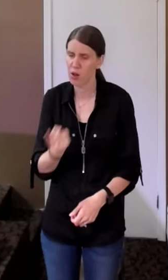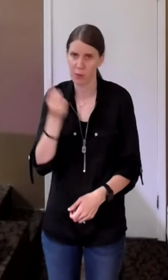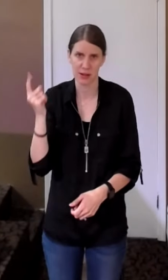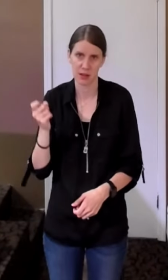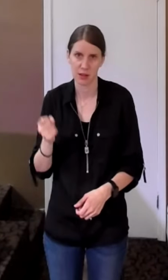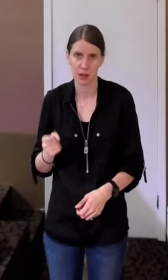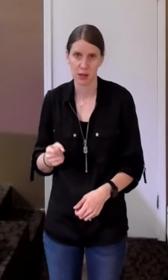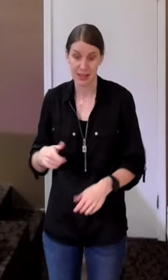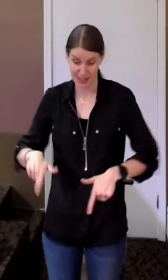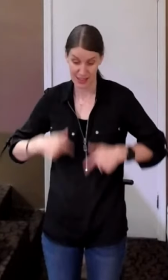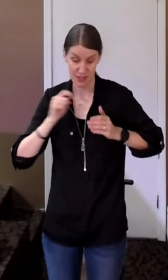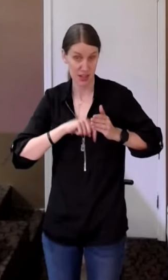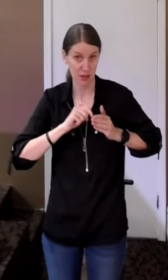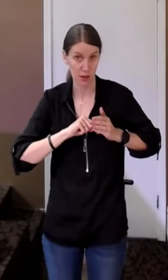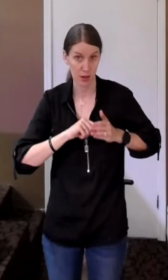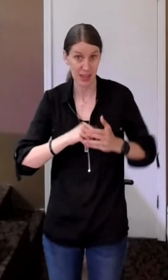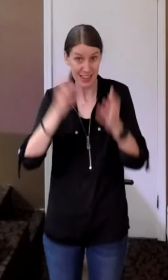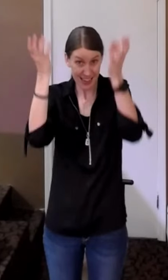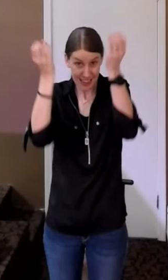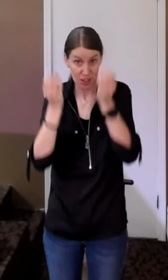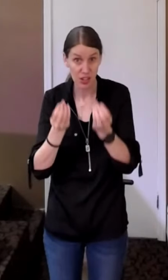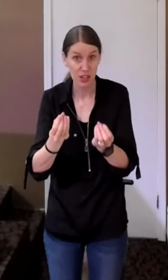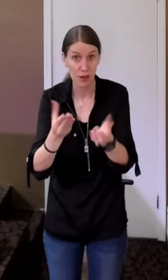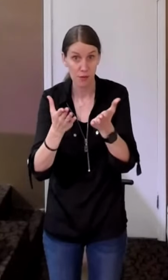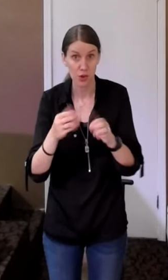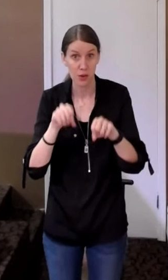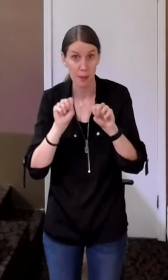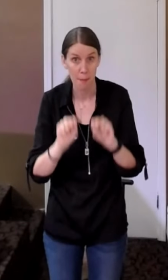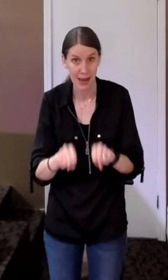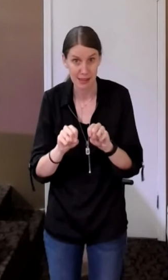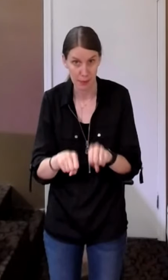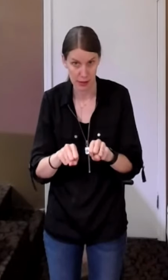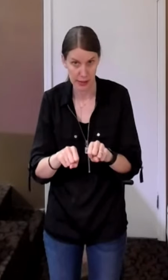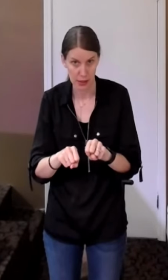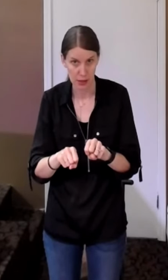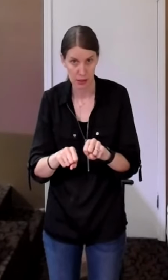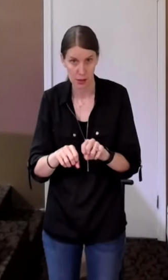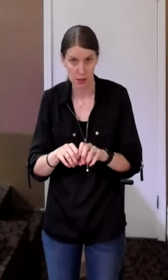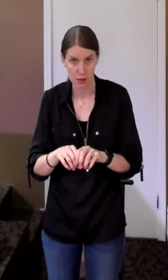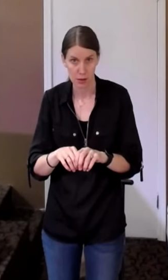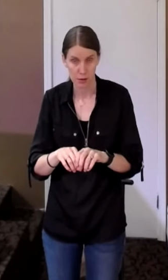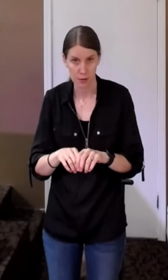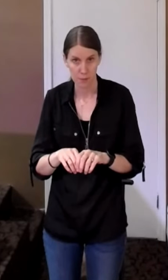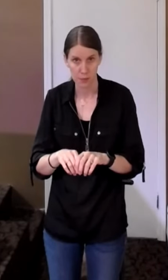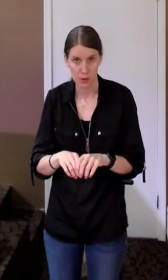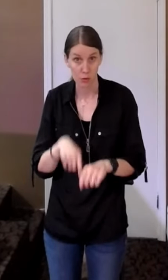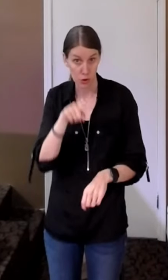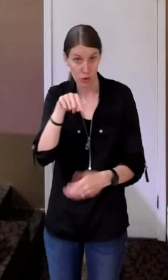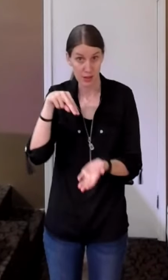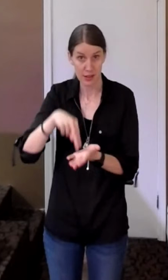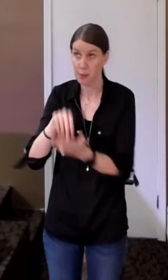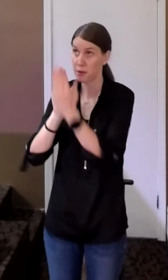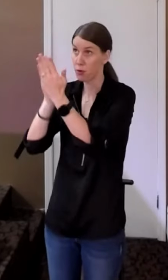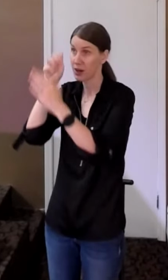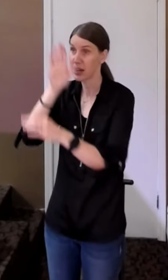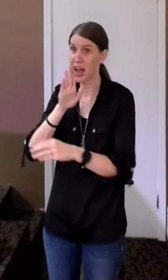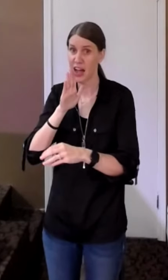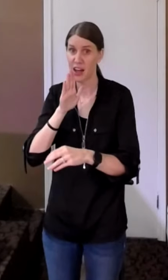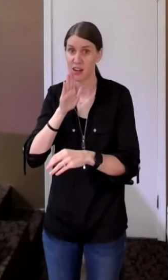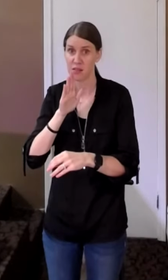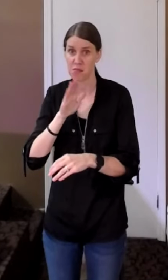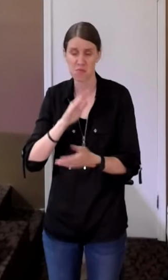Spirit dwelling within you to empower you to be this person. So it really means when you stand before God, there'll be no